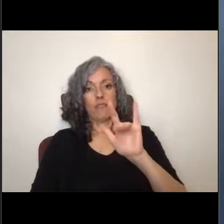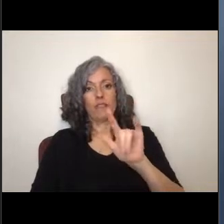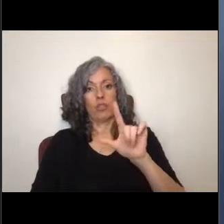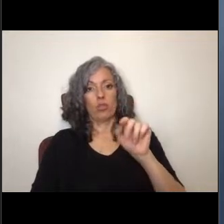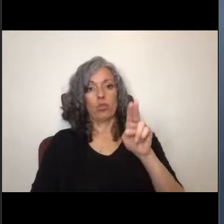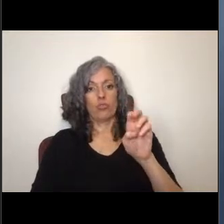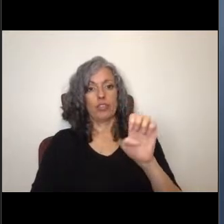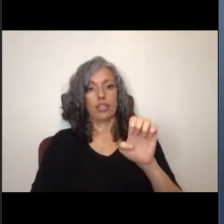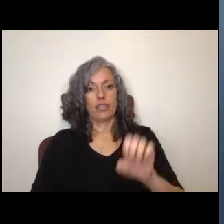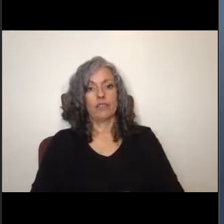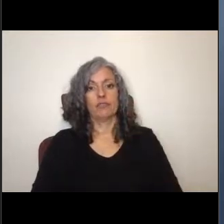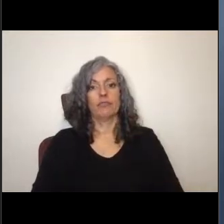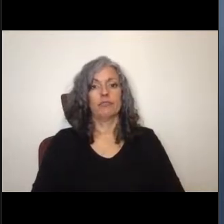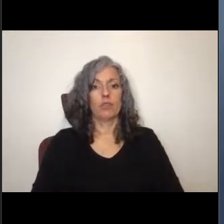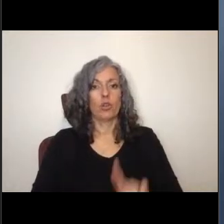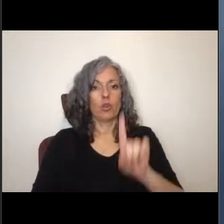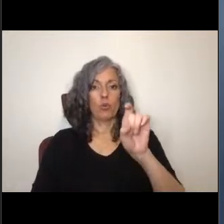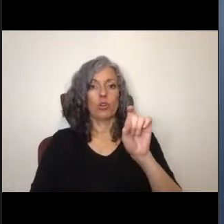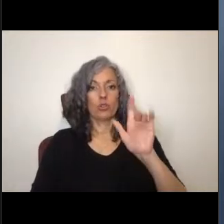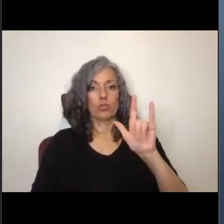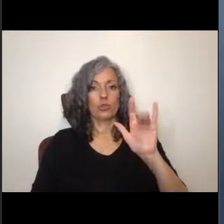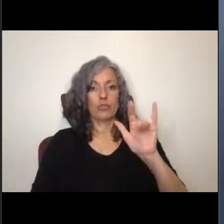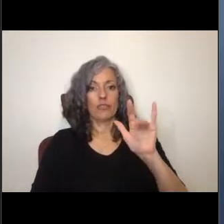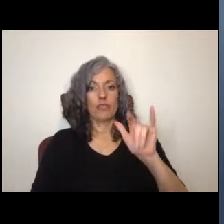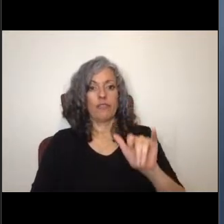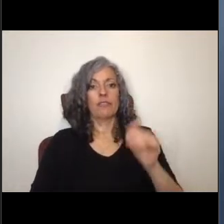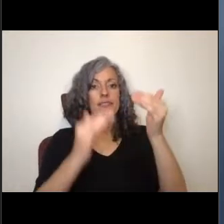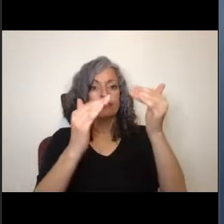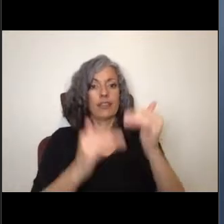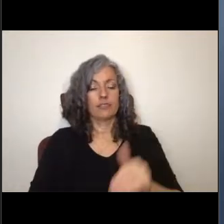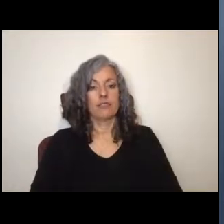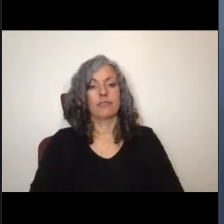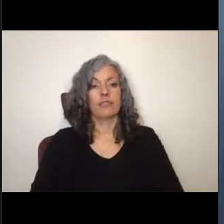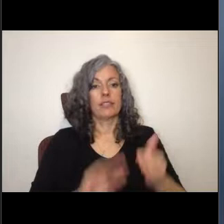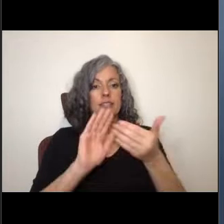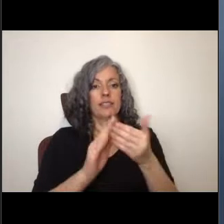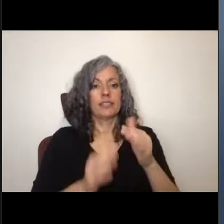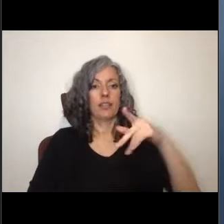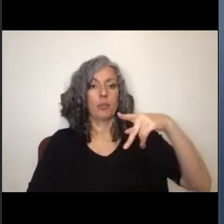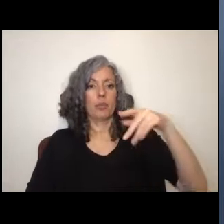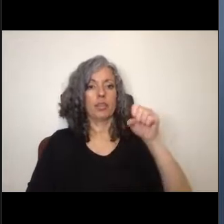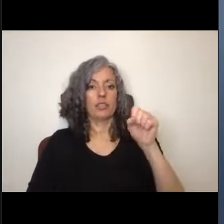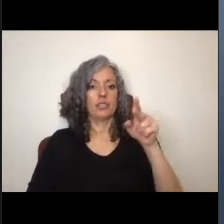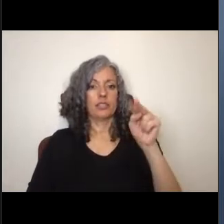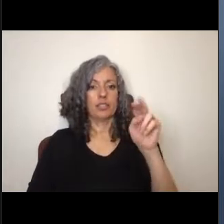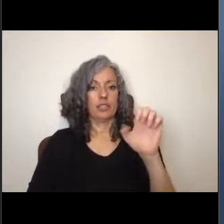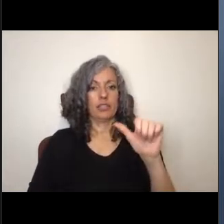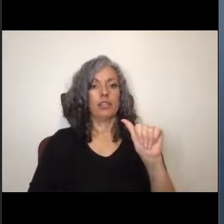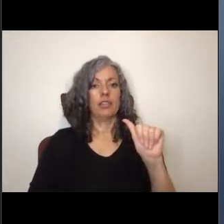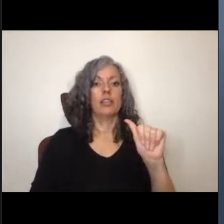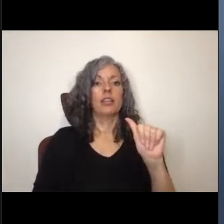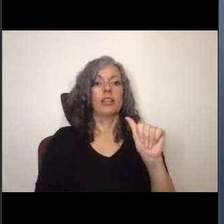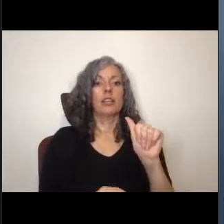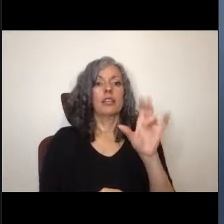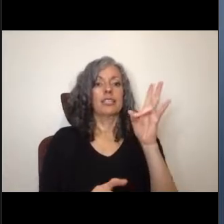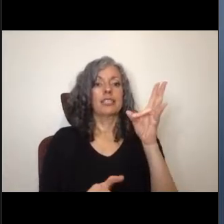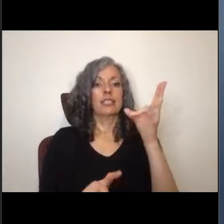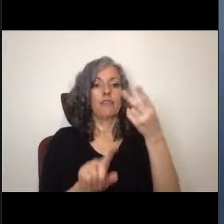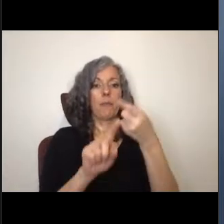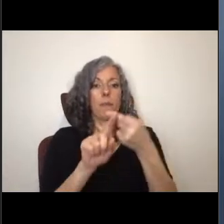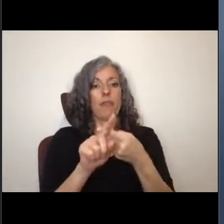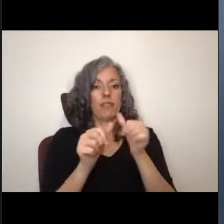Okay, 125 is an action item. The city of Pasadena is requesting a 7-month post-fact time extension to complete